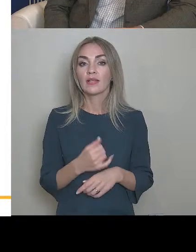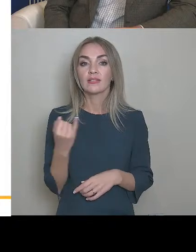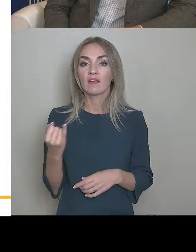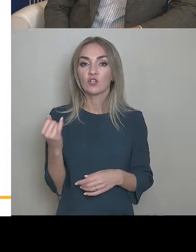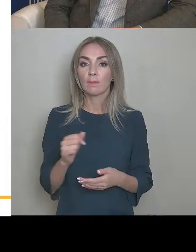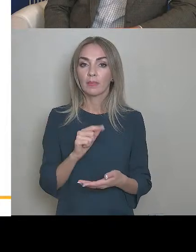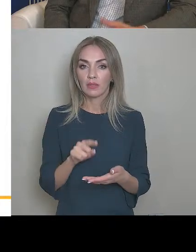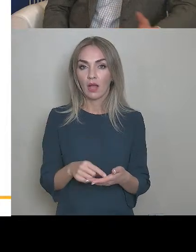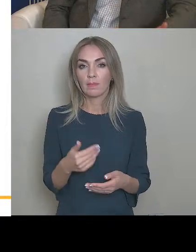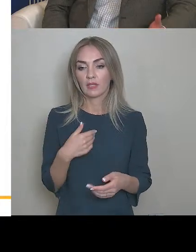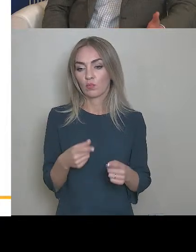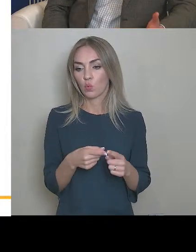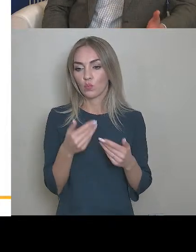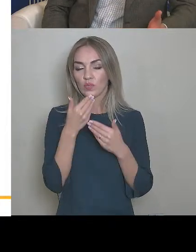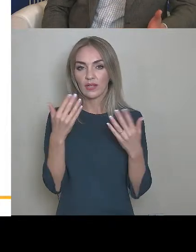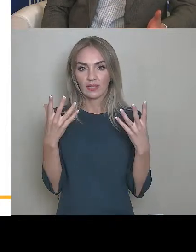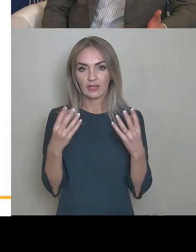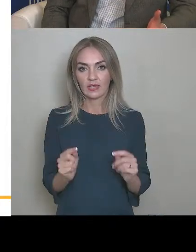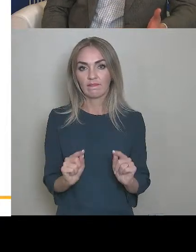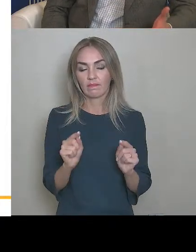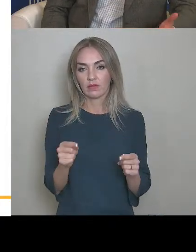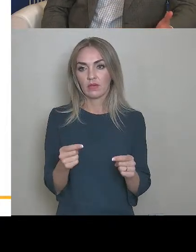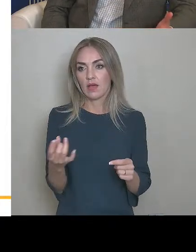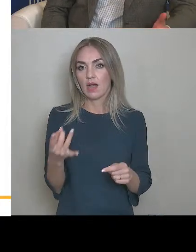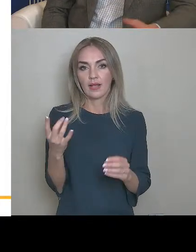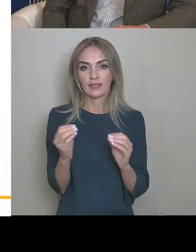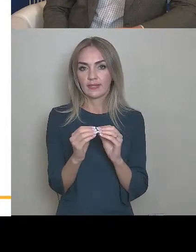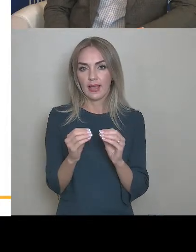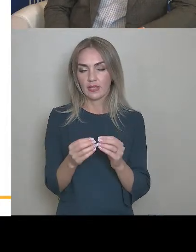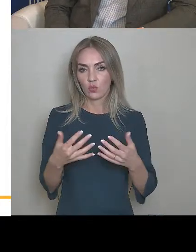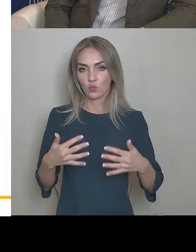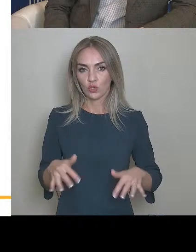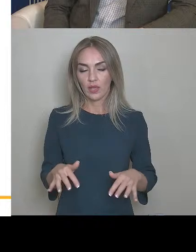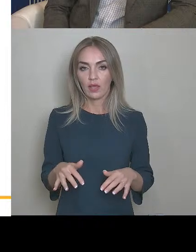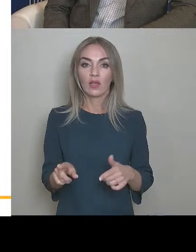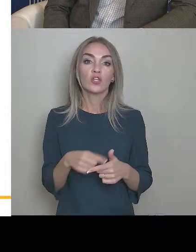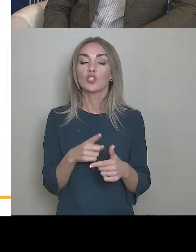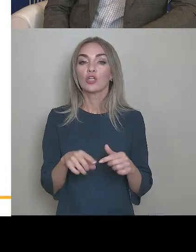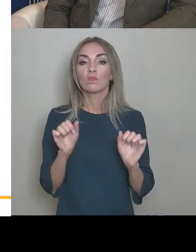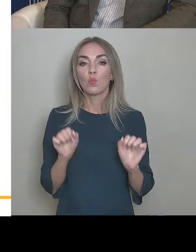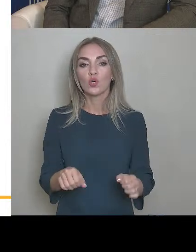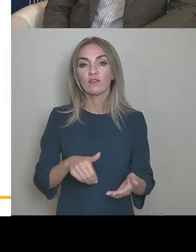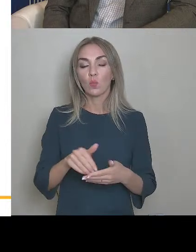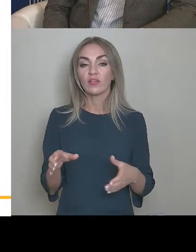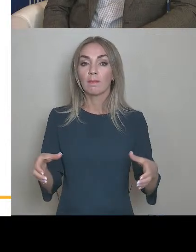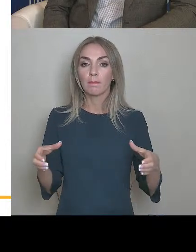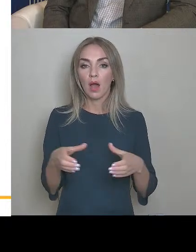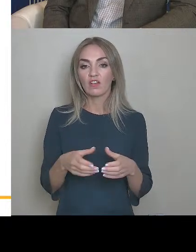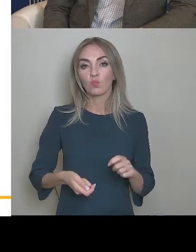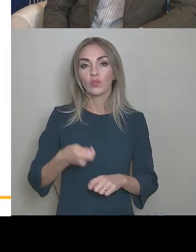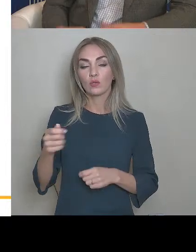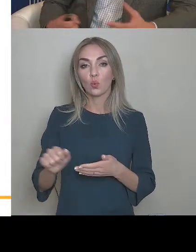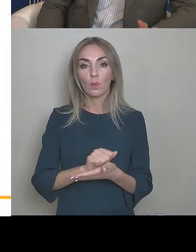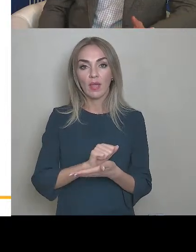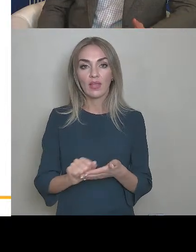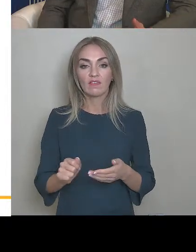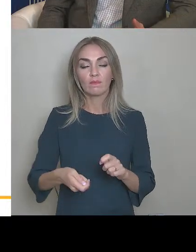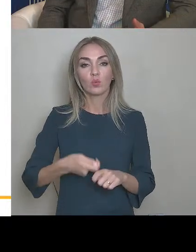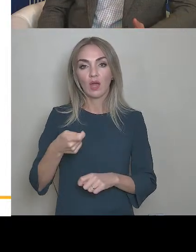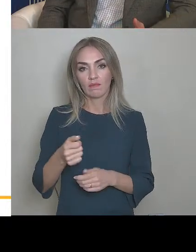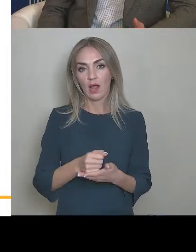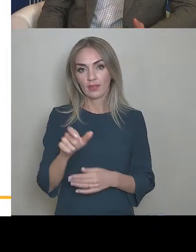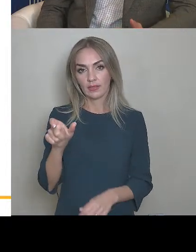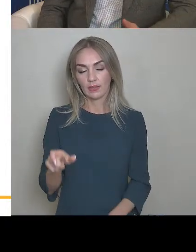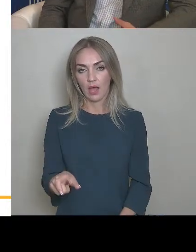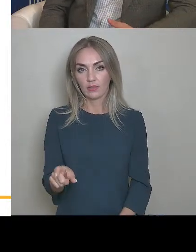can it be equal in terms of the values? No, I don't think so, can